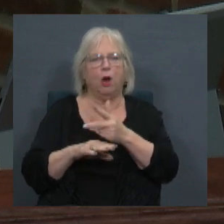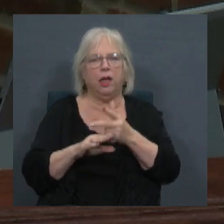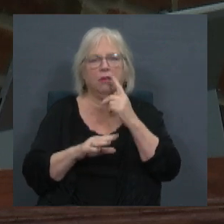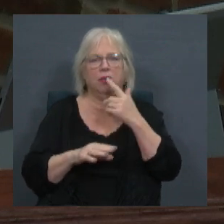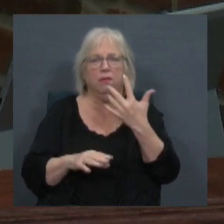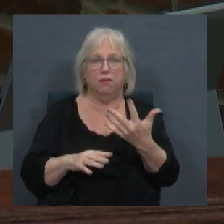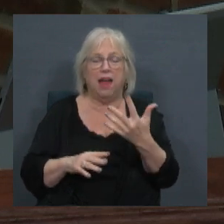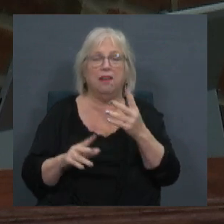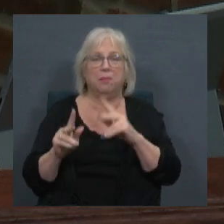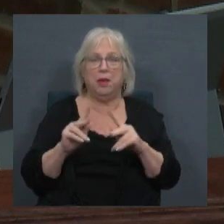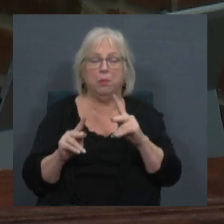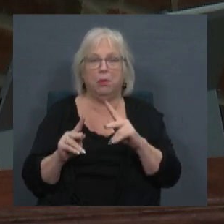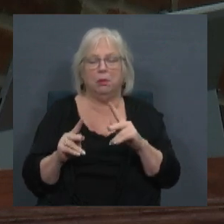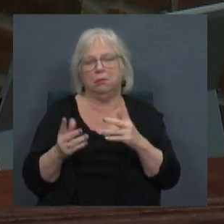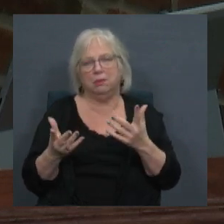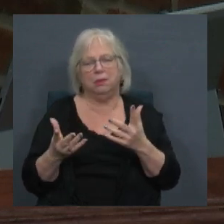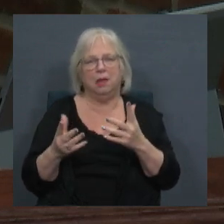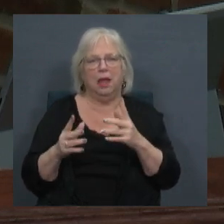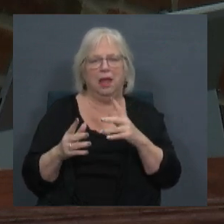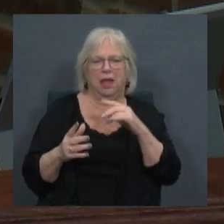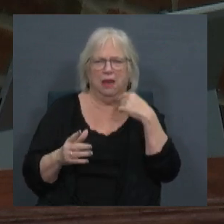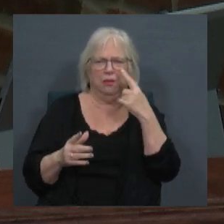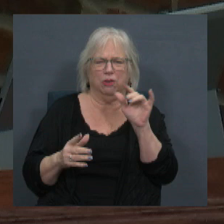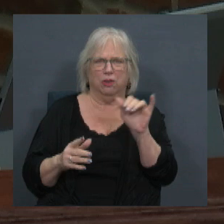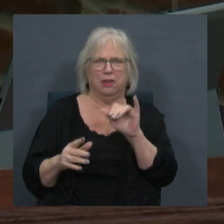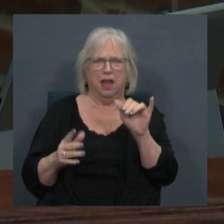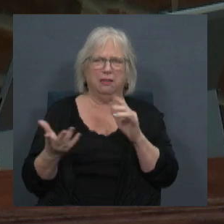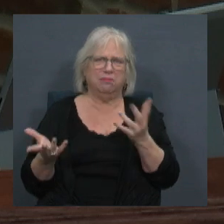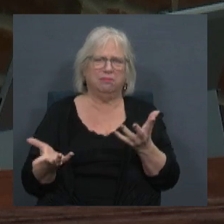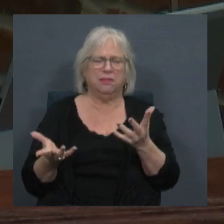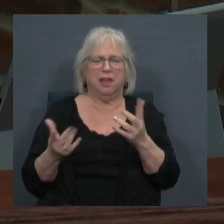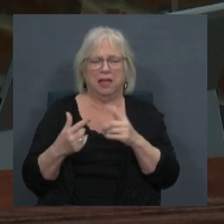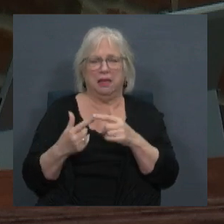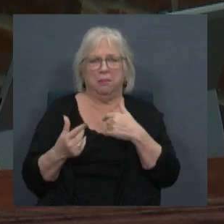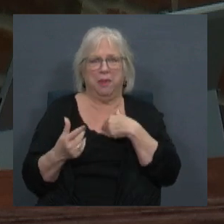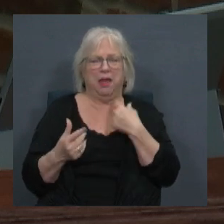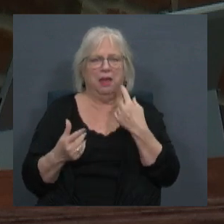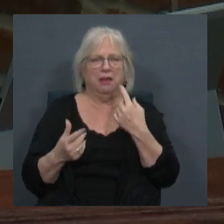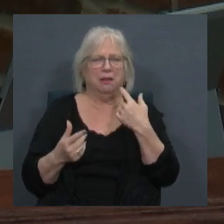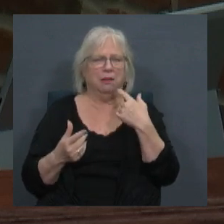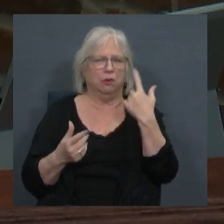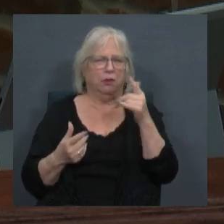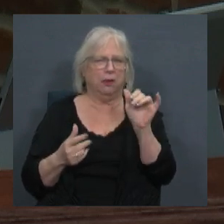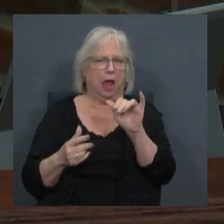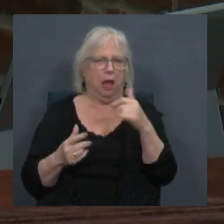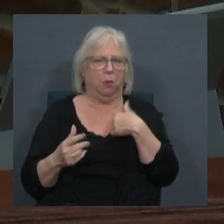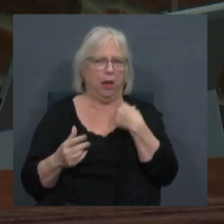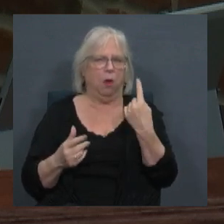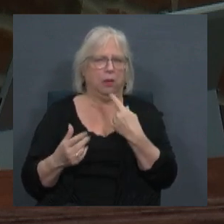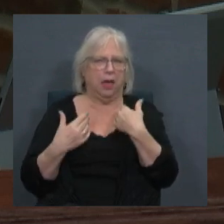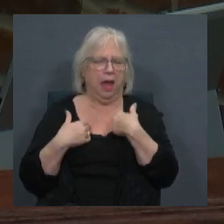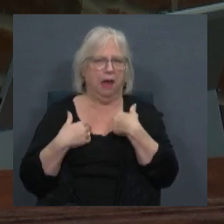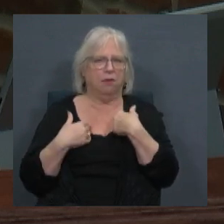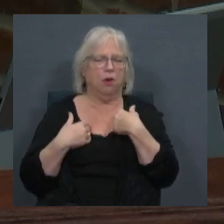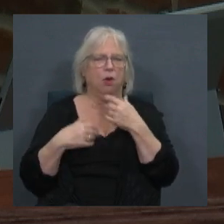And it looks like, I guess, to me, it only looks like we got spots for 4,